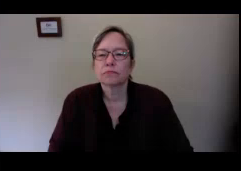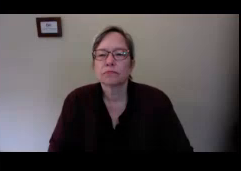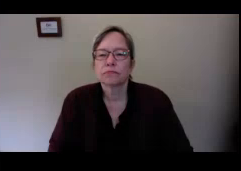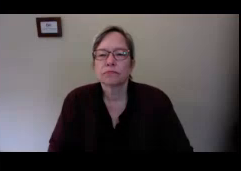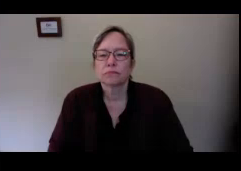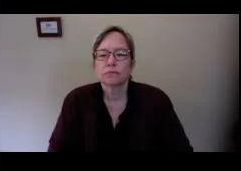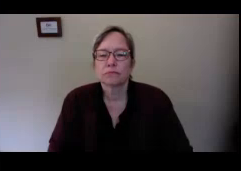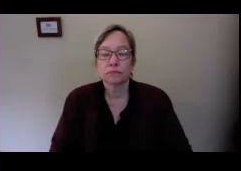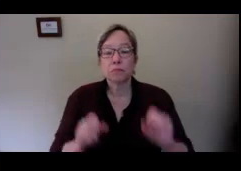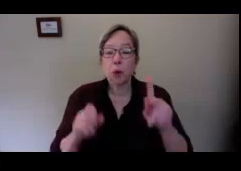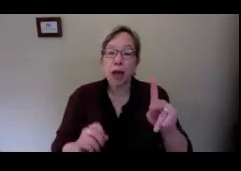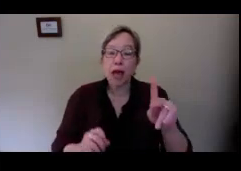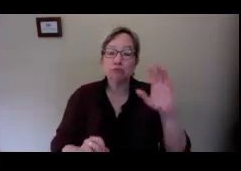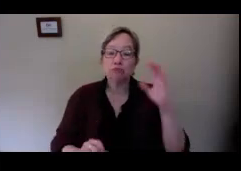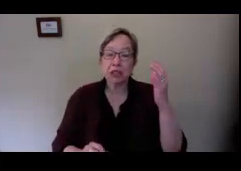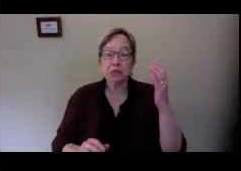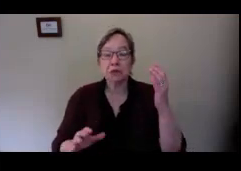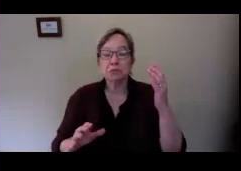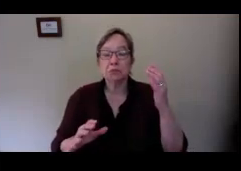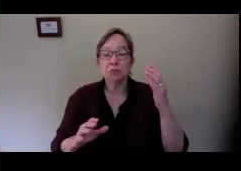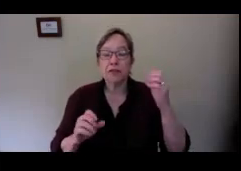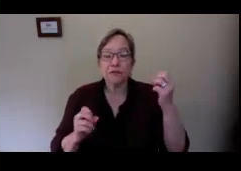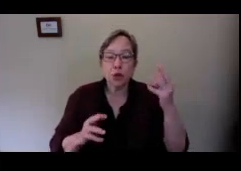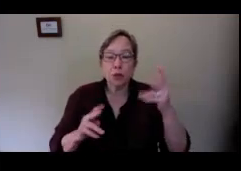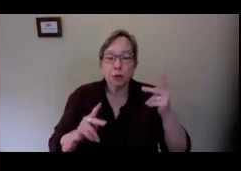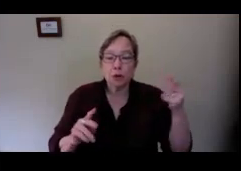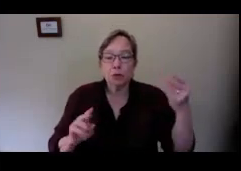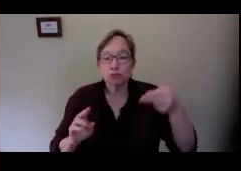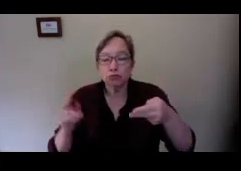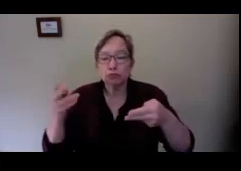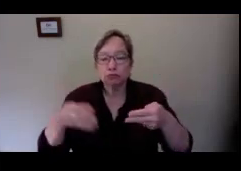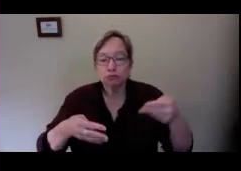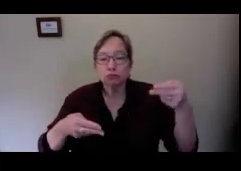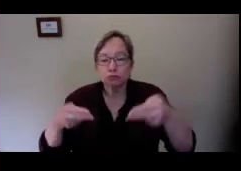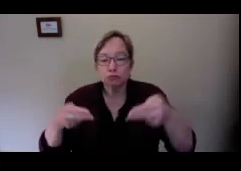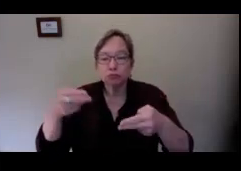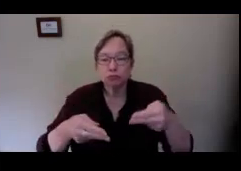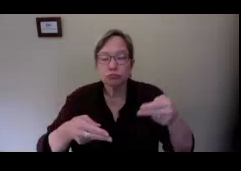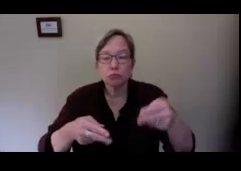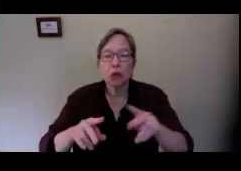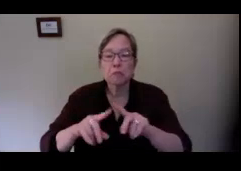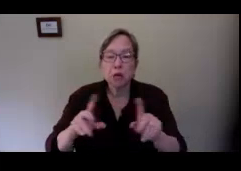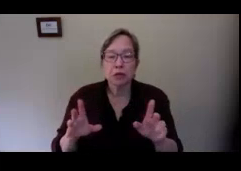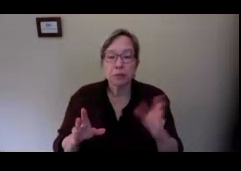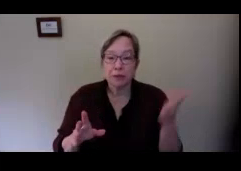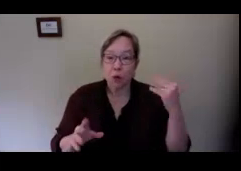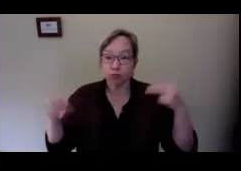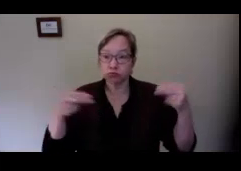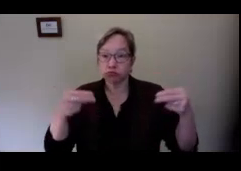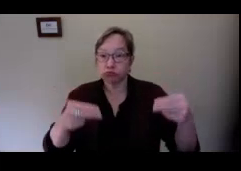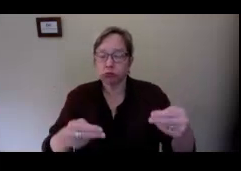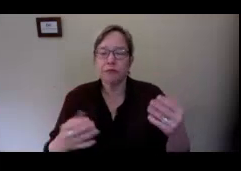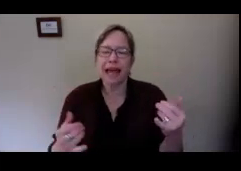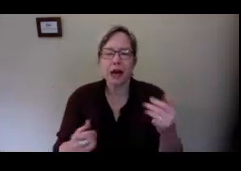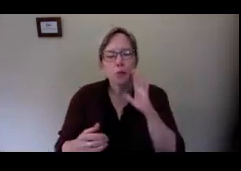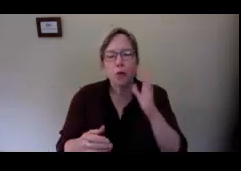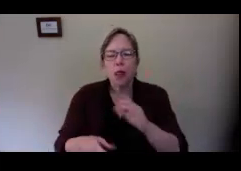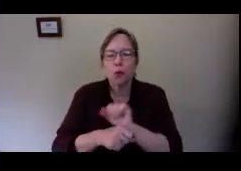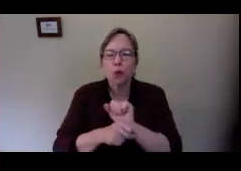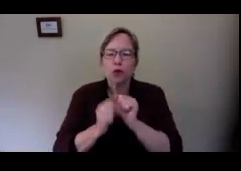Okay, it seems like we've slowed down a little bit with admissions, but we will be working